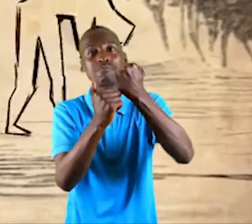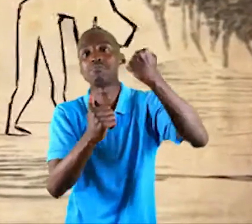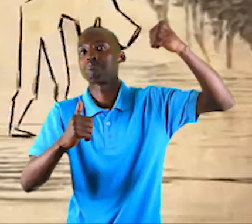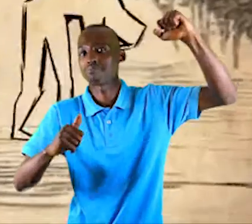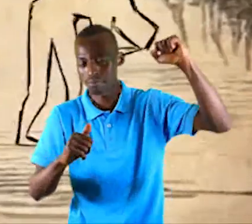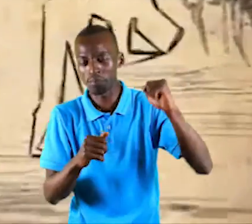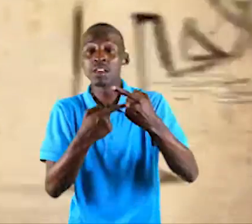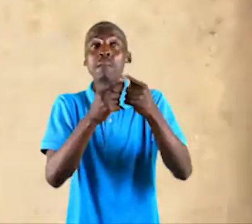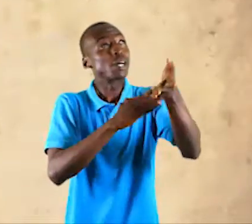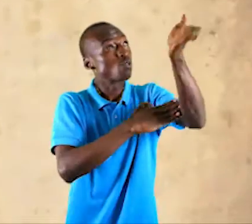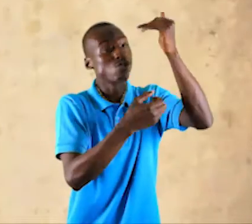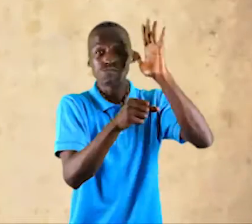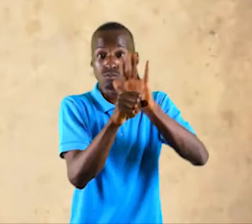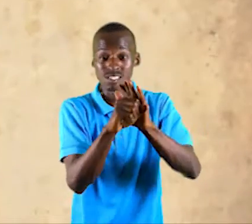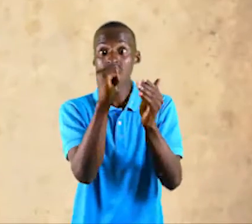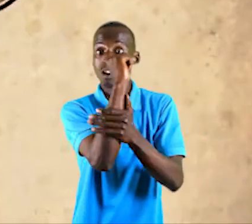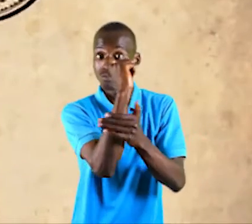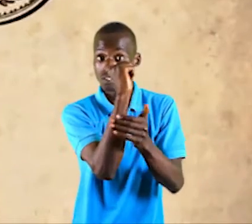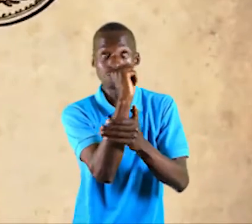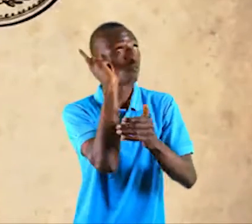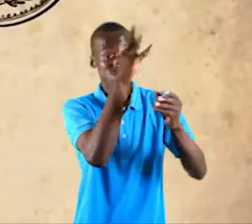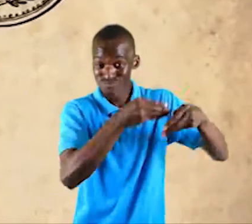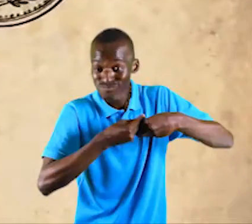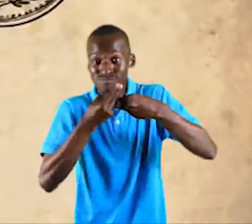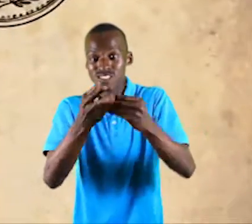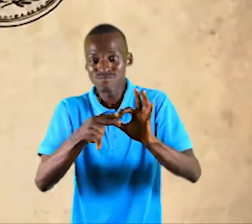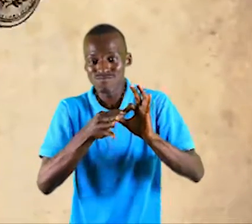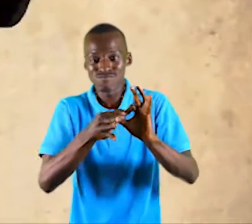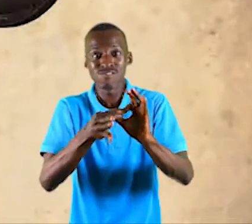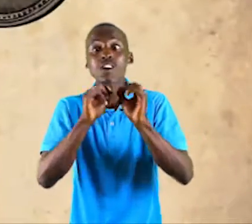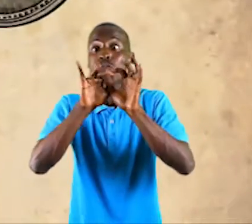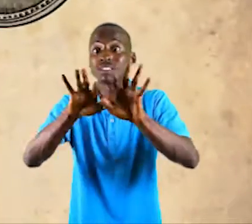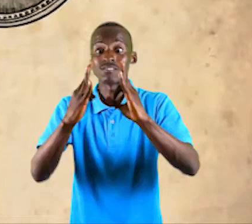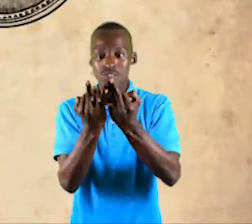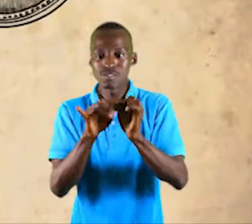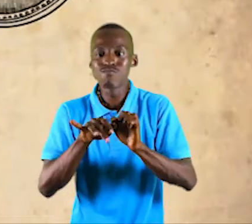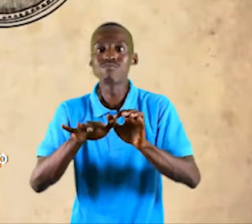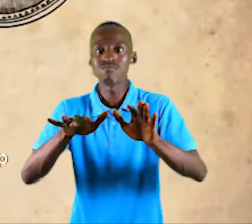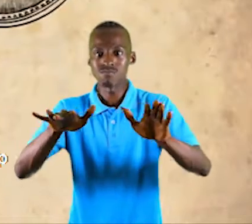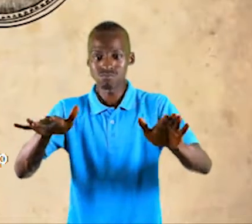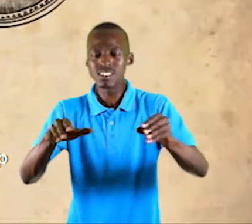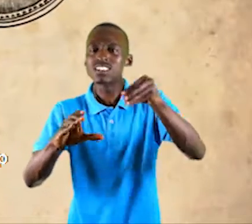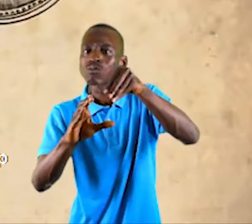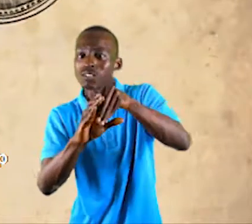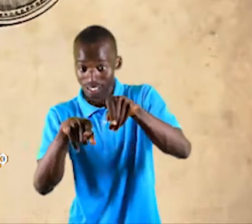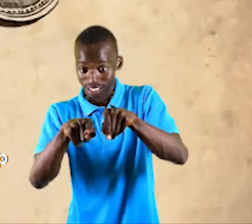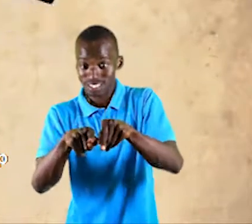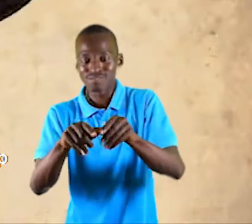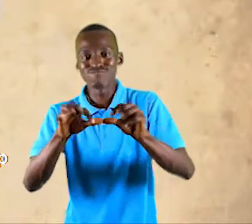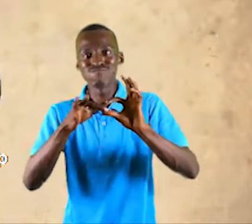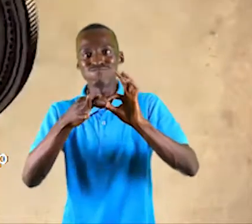is lost. But God promised Abraham that he would restore his blessing to all of the nations, and that includes